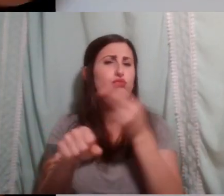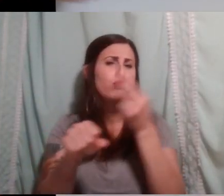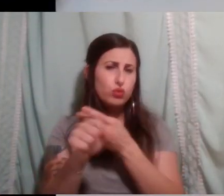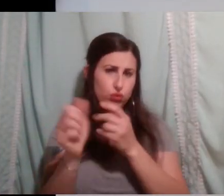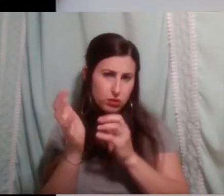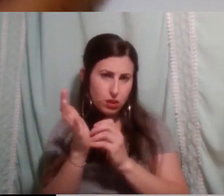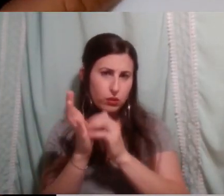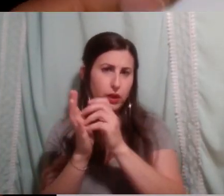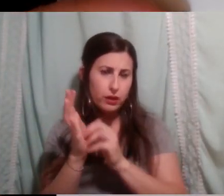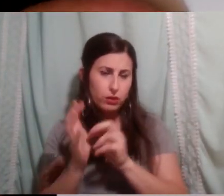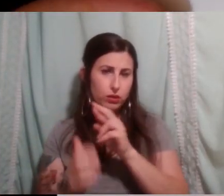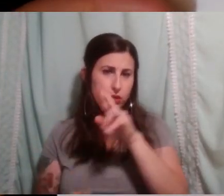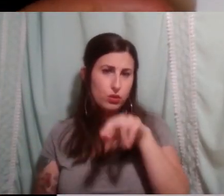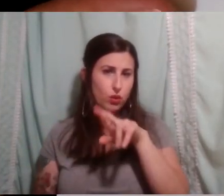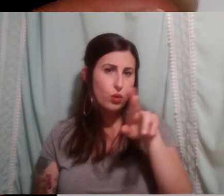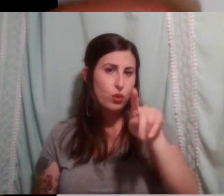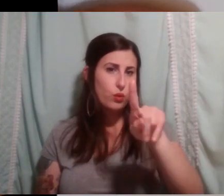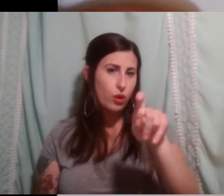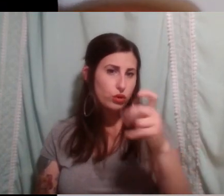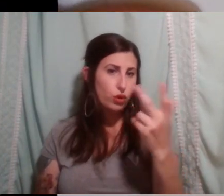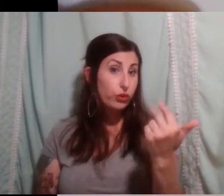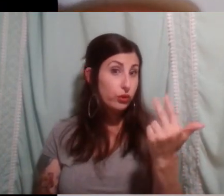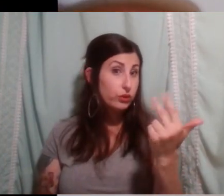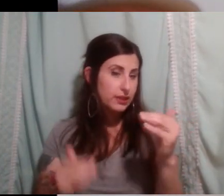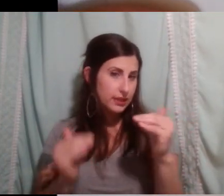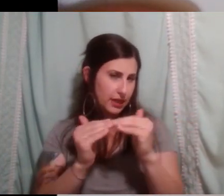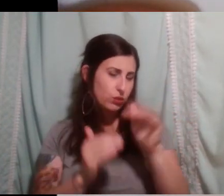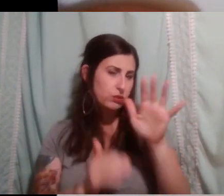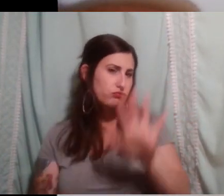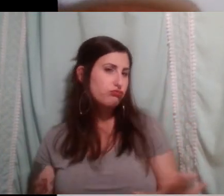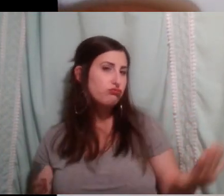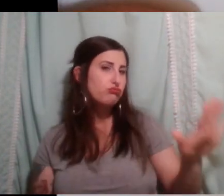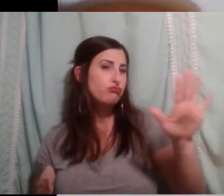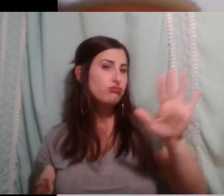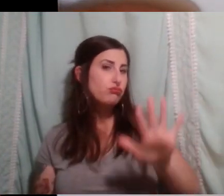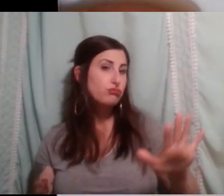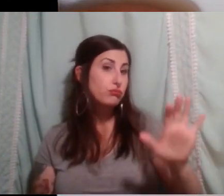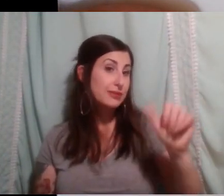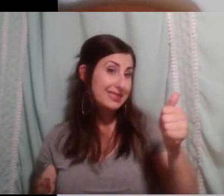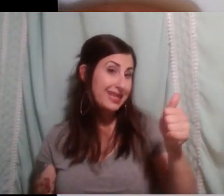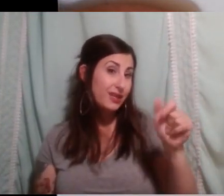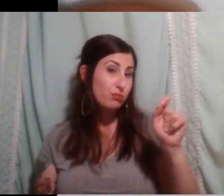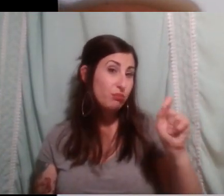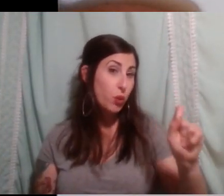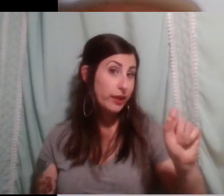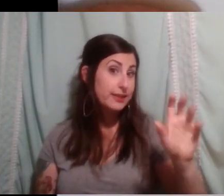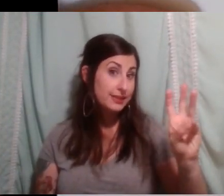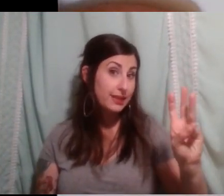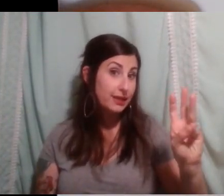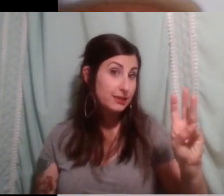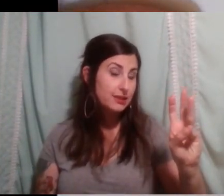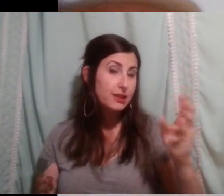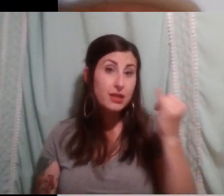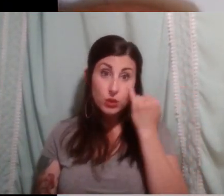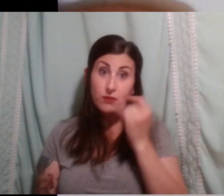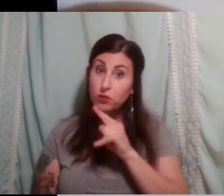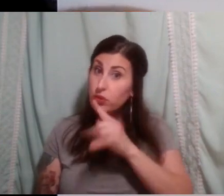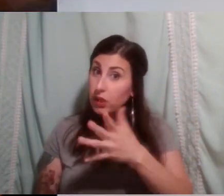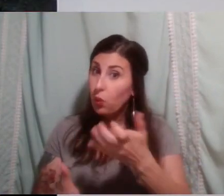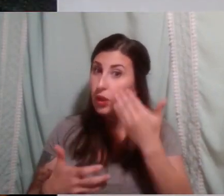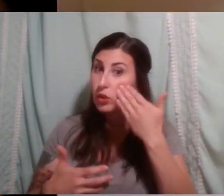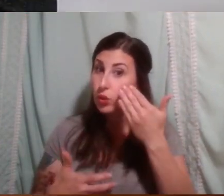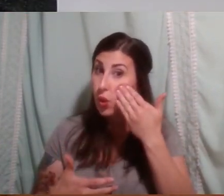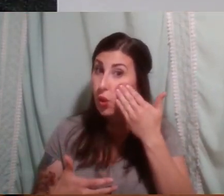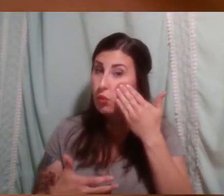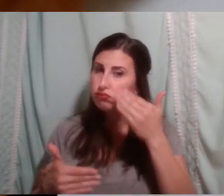into the calculator. The square root of 113 is approximately 10.6. All right, so if you